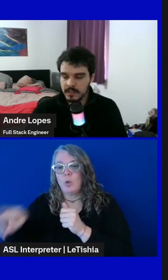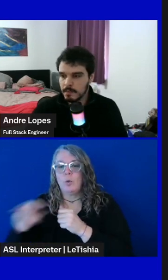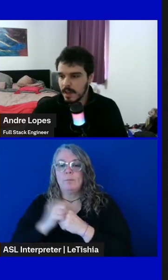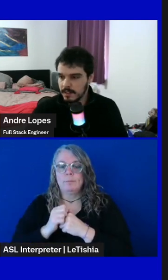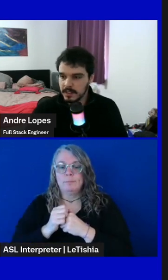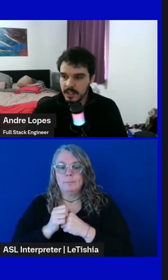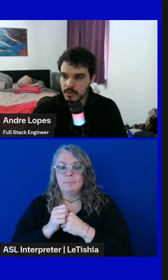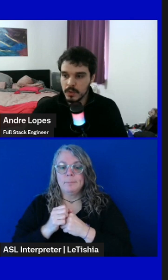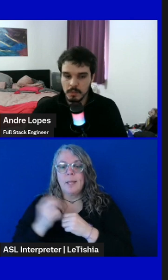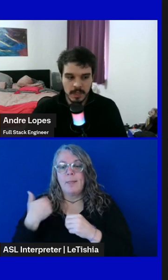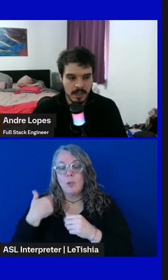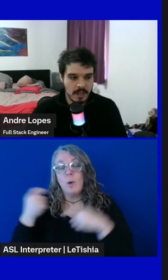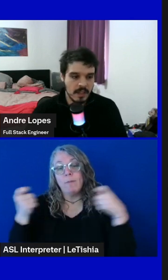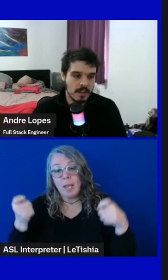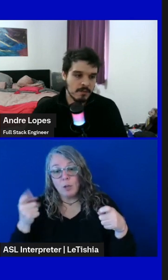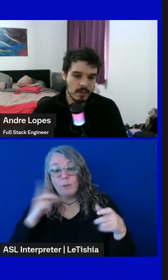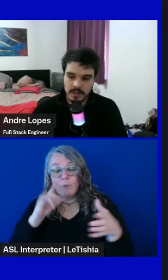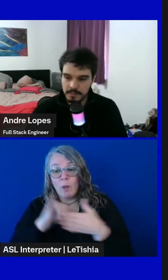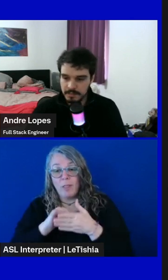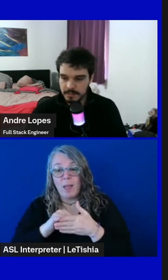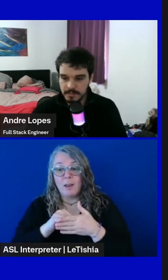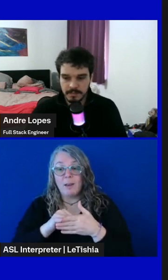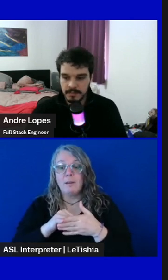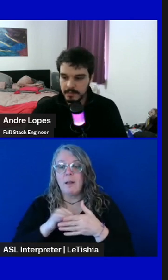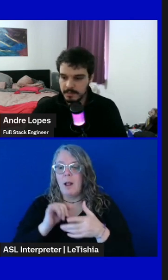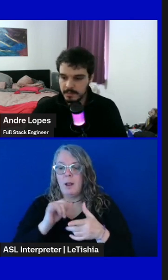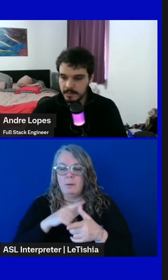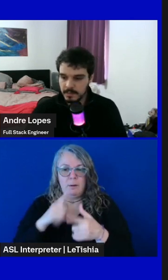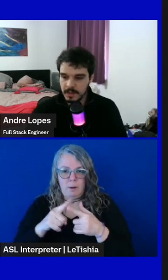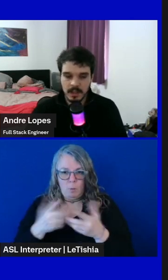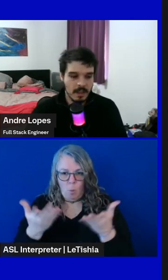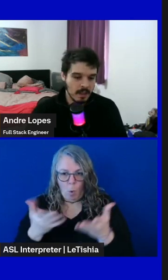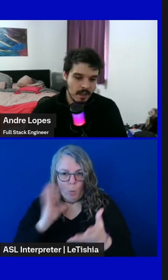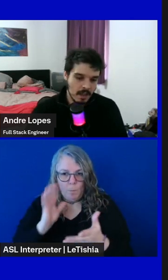and the handler is the method that's going to be invoked.